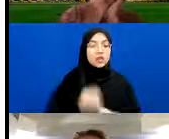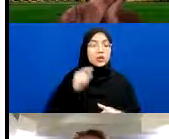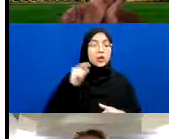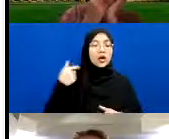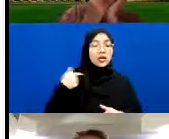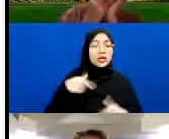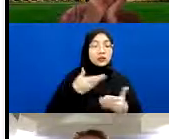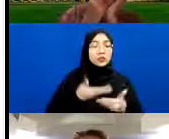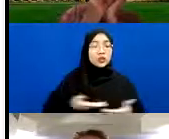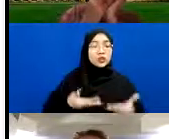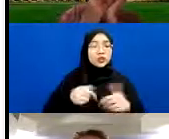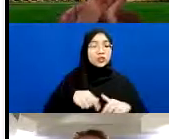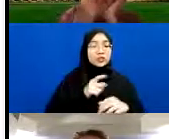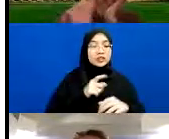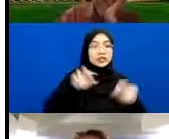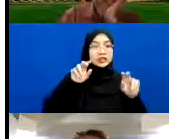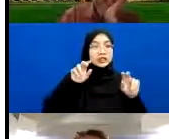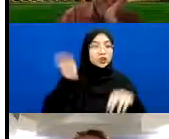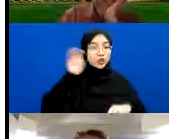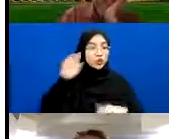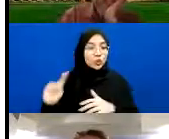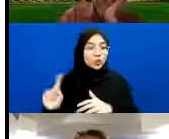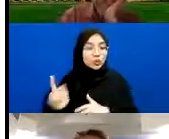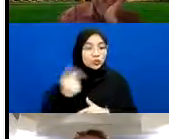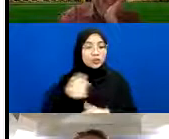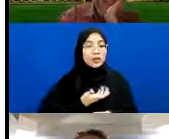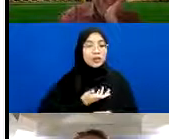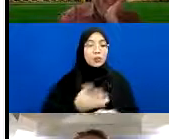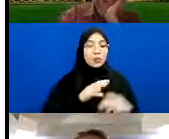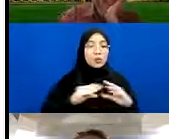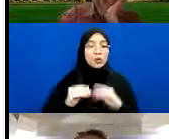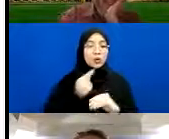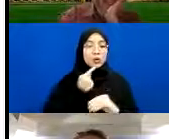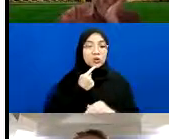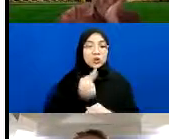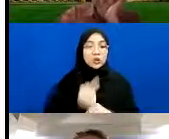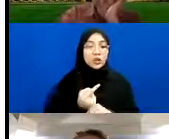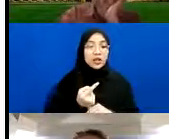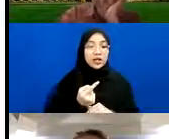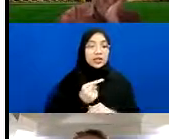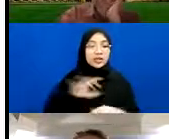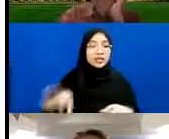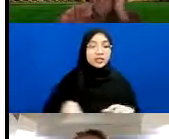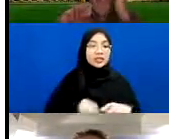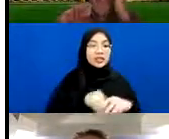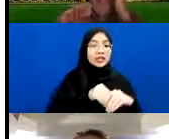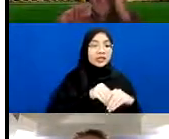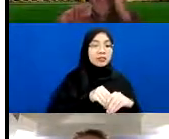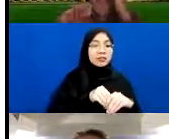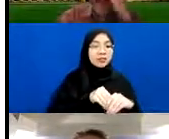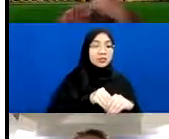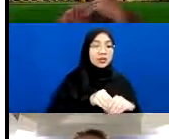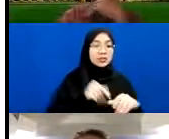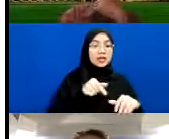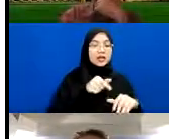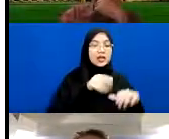the main issues I like to talk about is the attendance in school of students with disability in